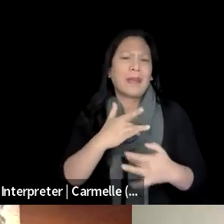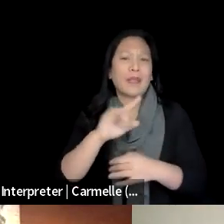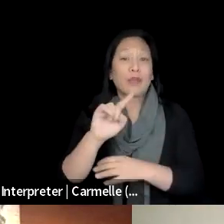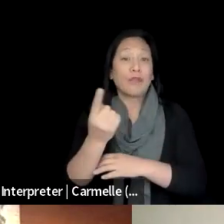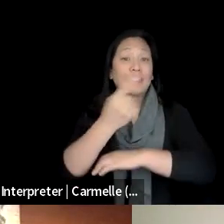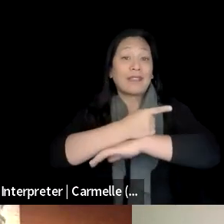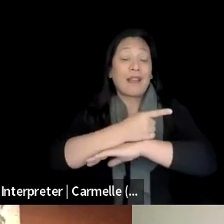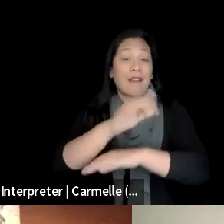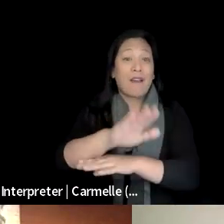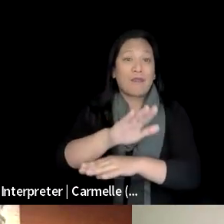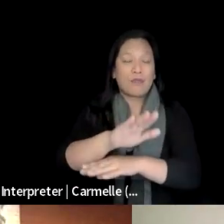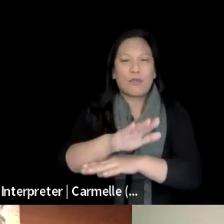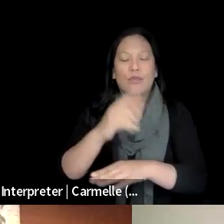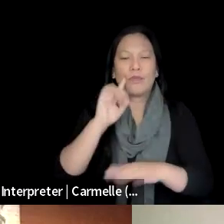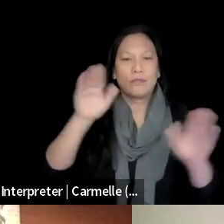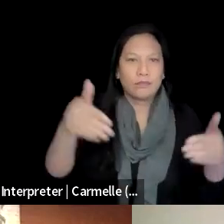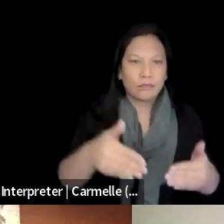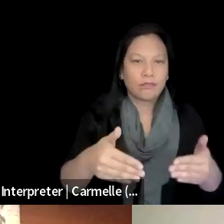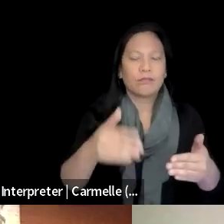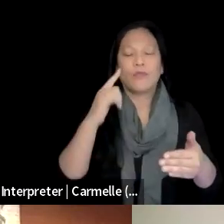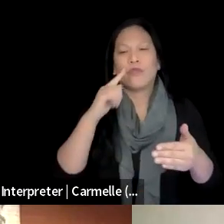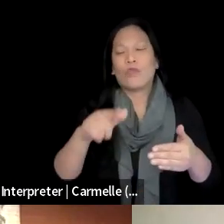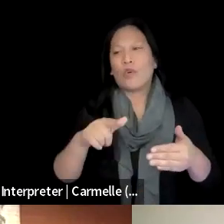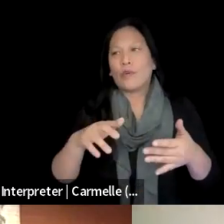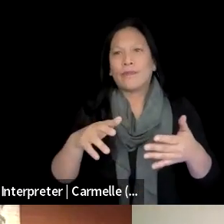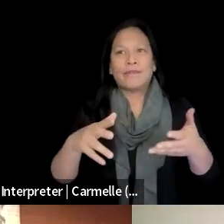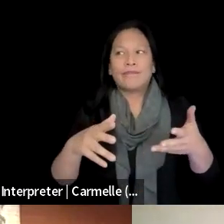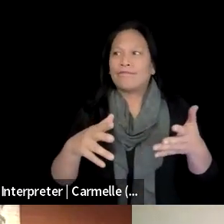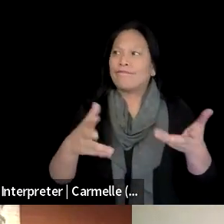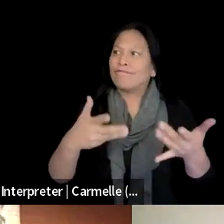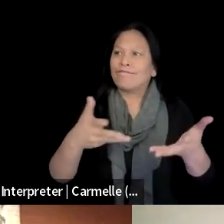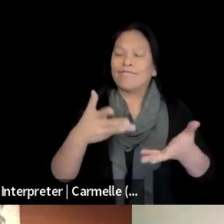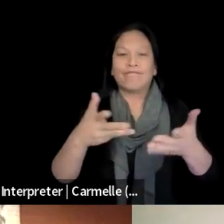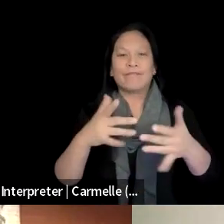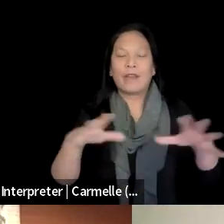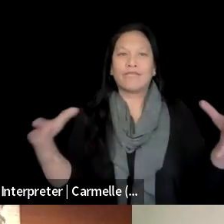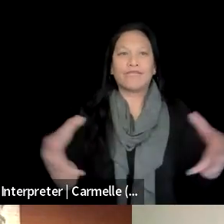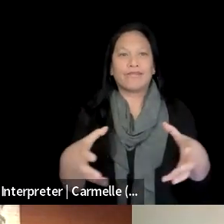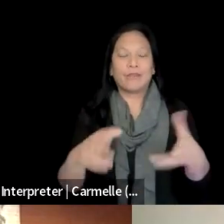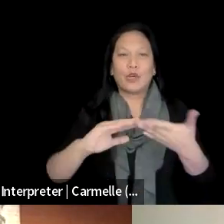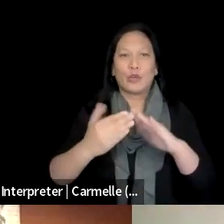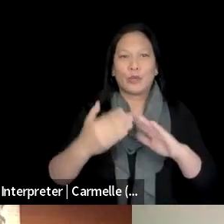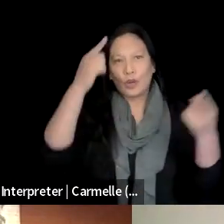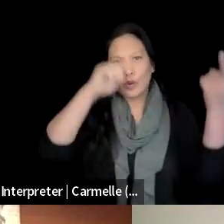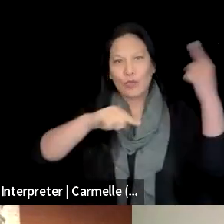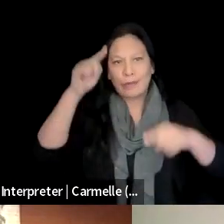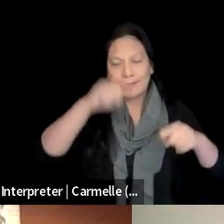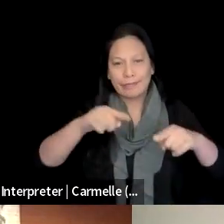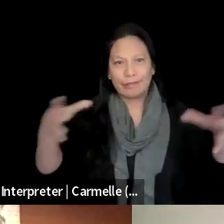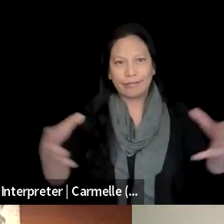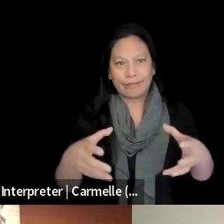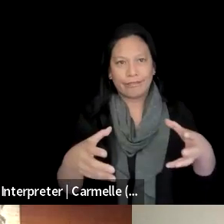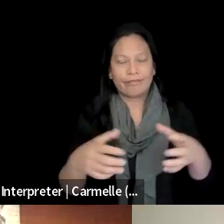afternoon dedicated to kind of coming up with some sort of community agreement. This might